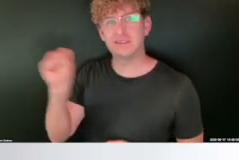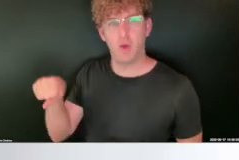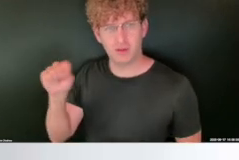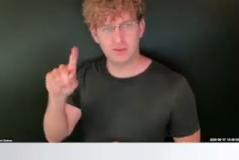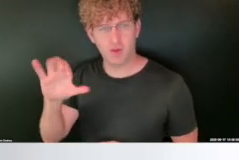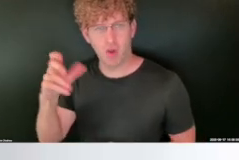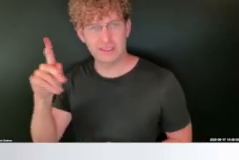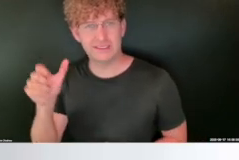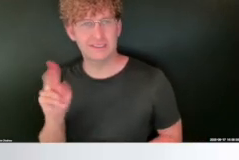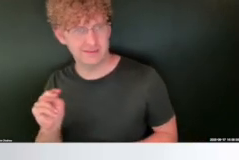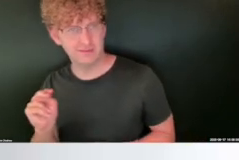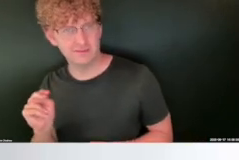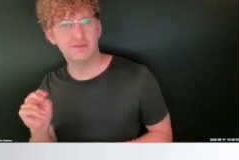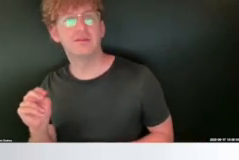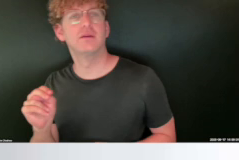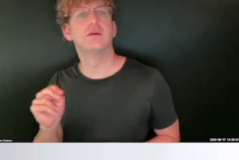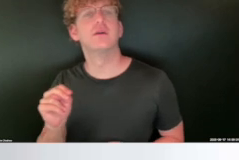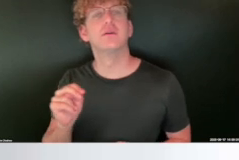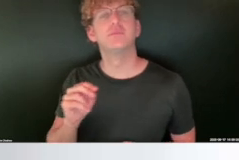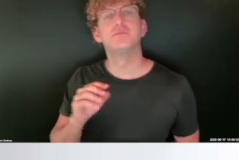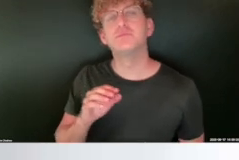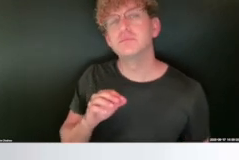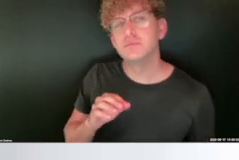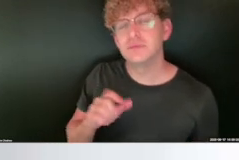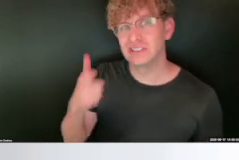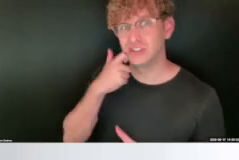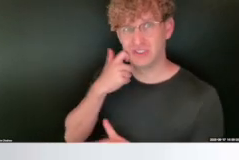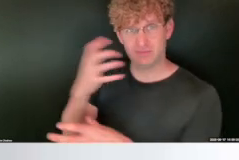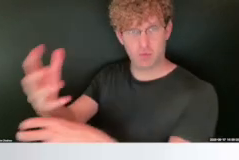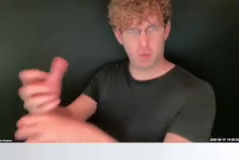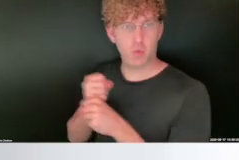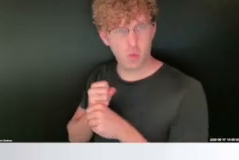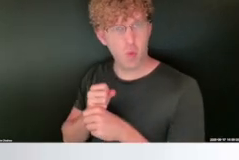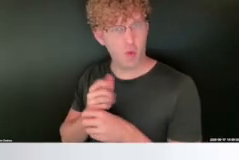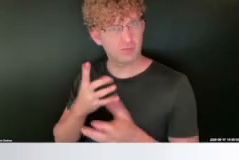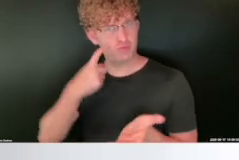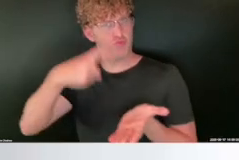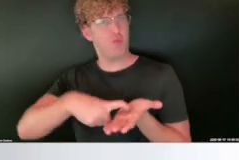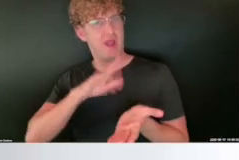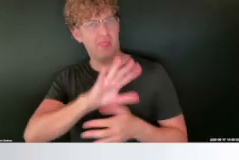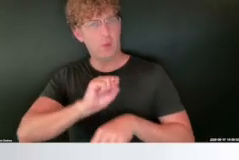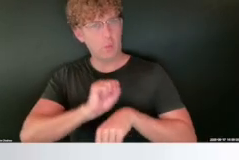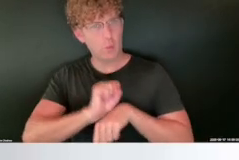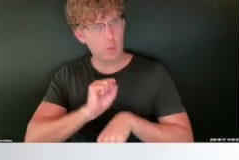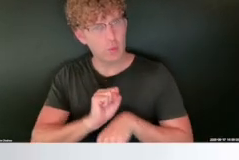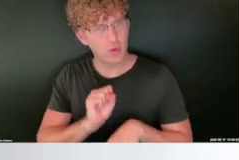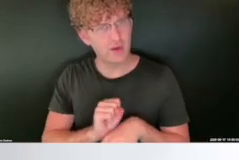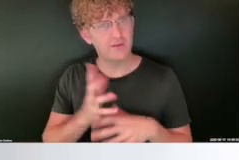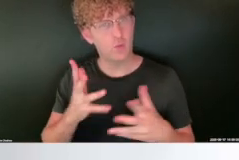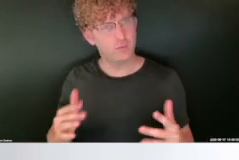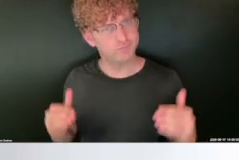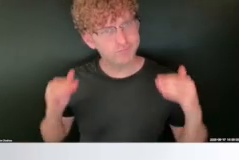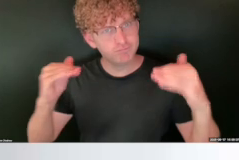have recently received awards in recognition of their work to advance clean mobility in disadvantaged communities. The Stockton Mobility